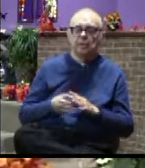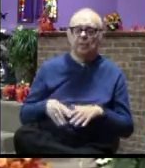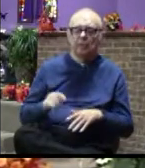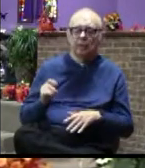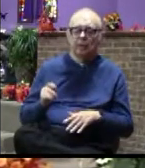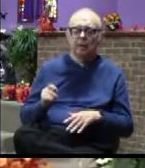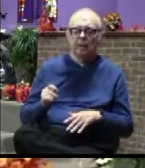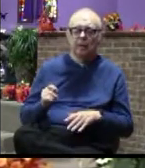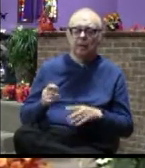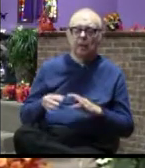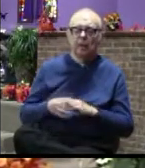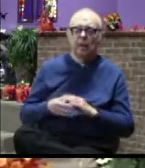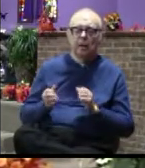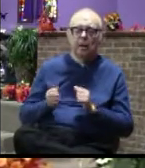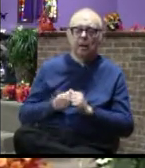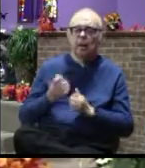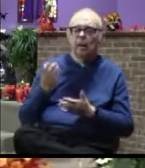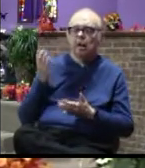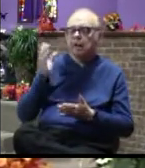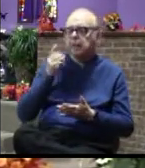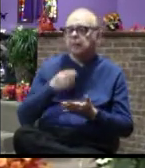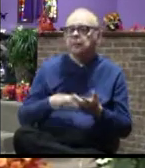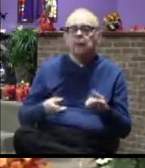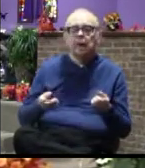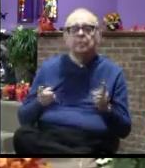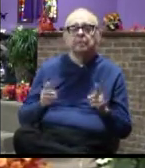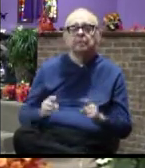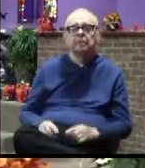be we try to find that in a relationship and guess what happens